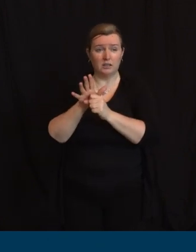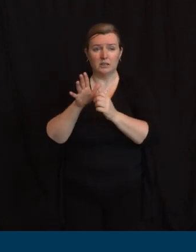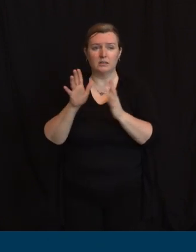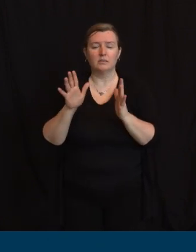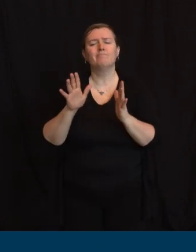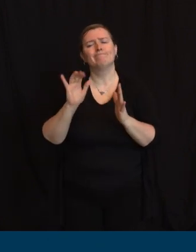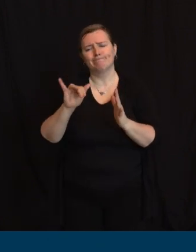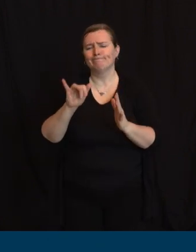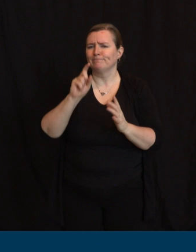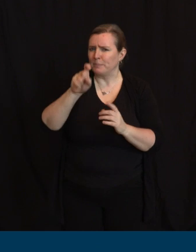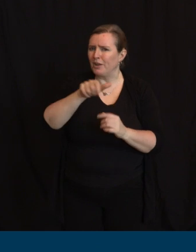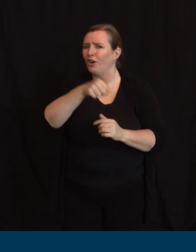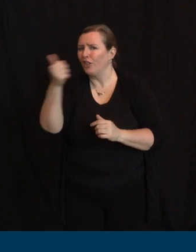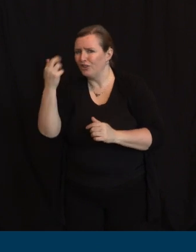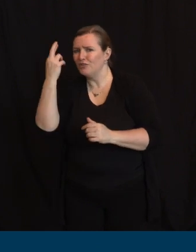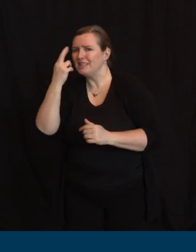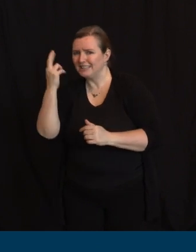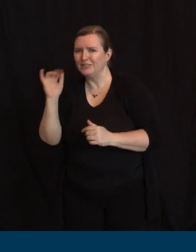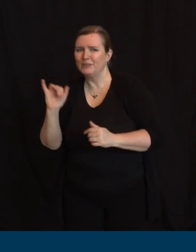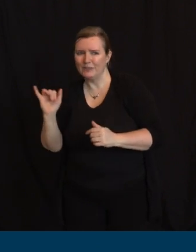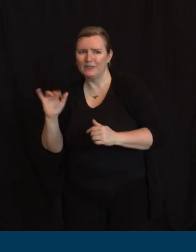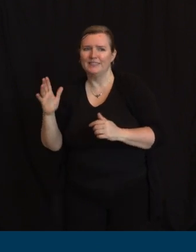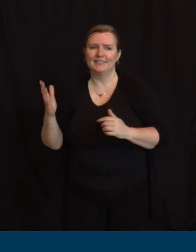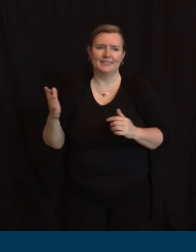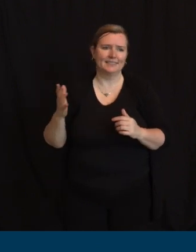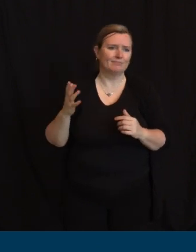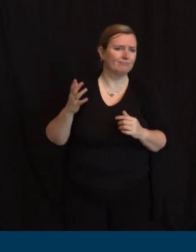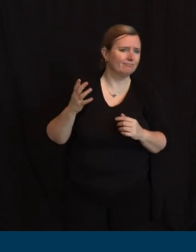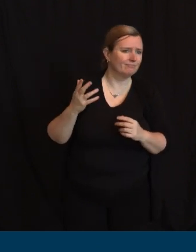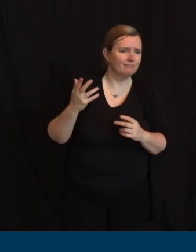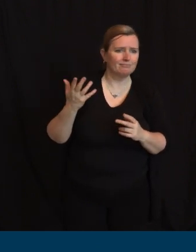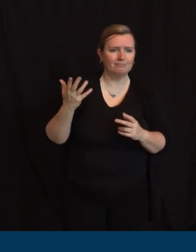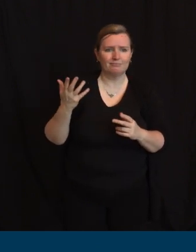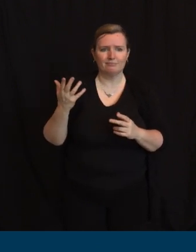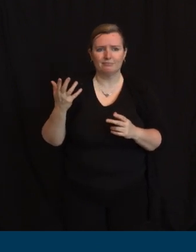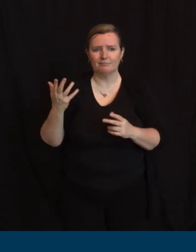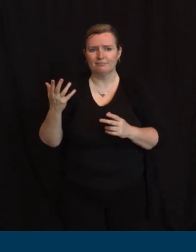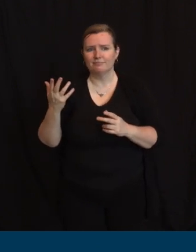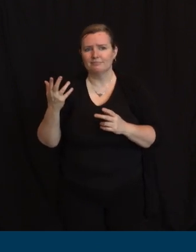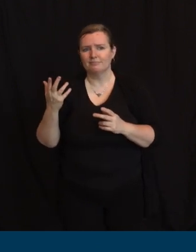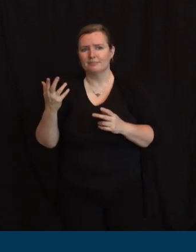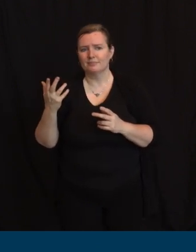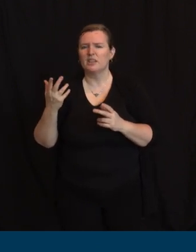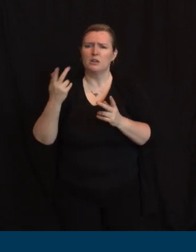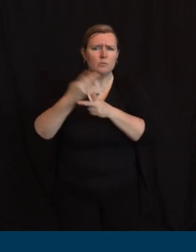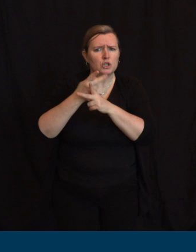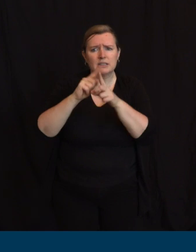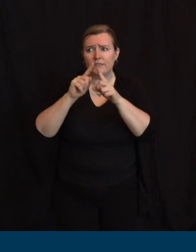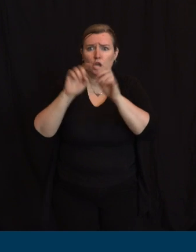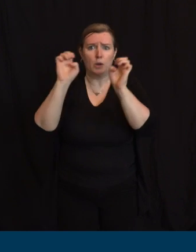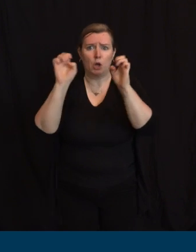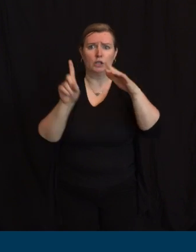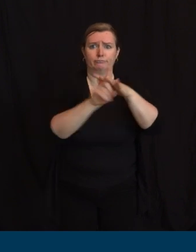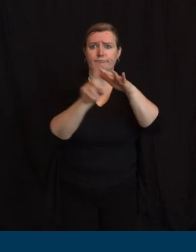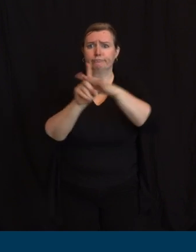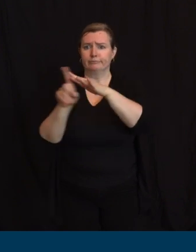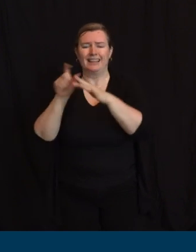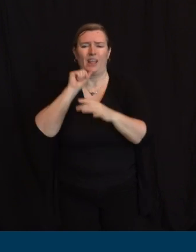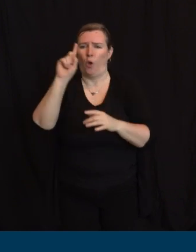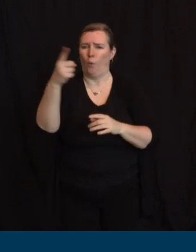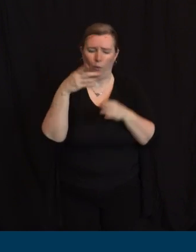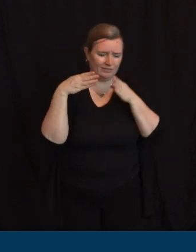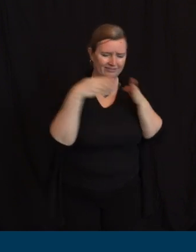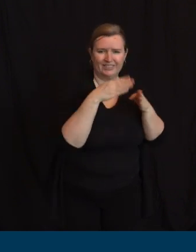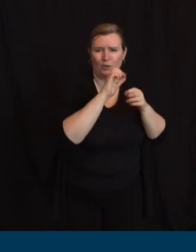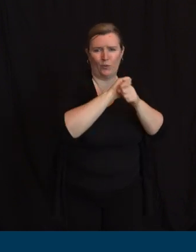taking care of a whole other emergencies and I think we're at this point now where we have to start looking